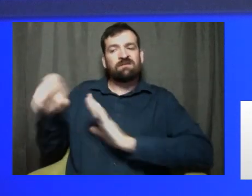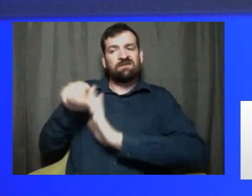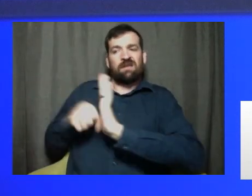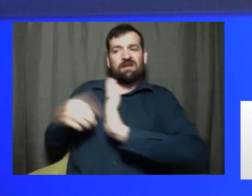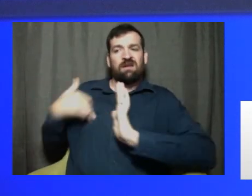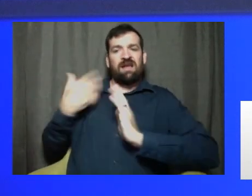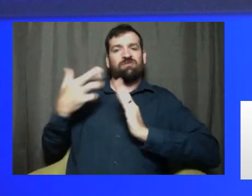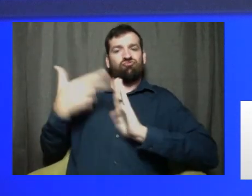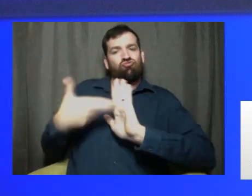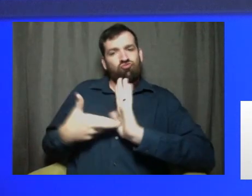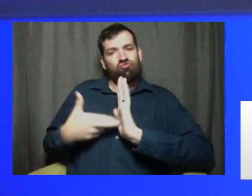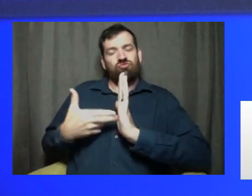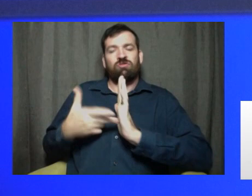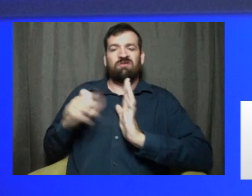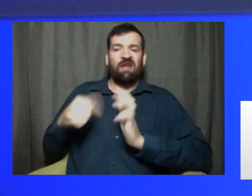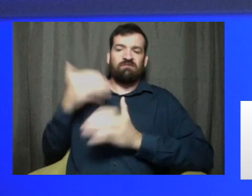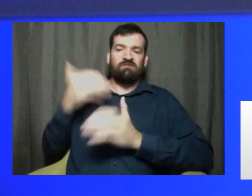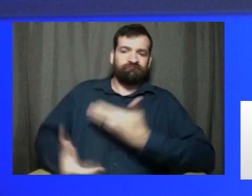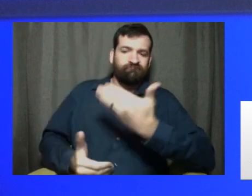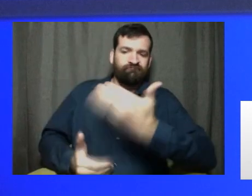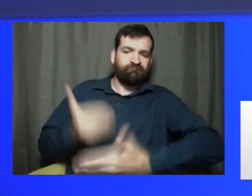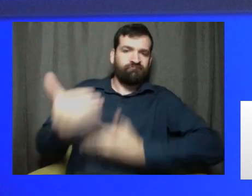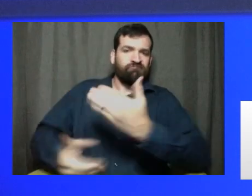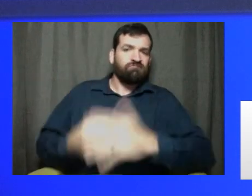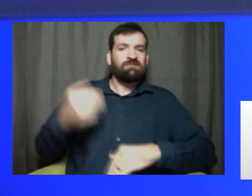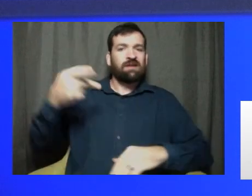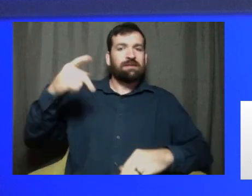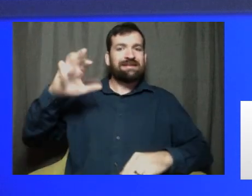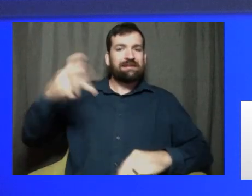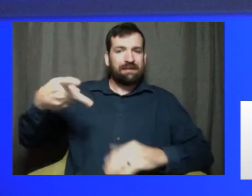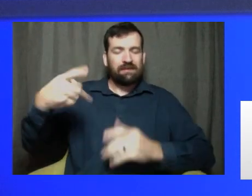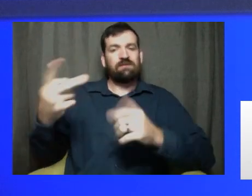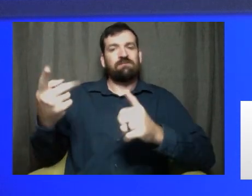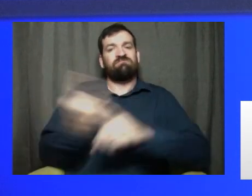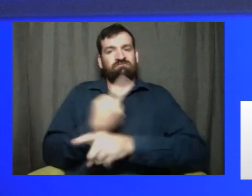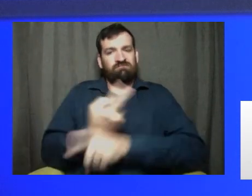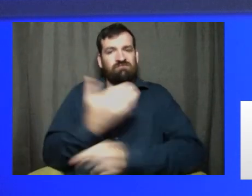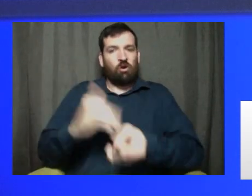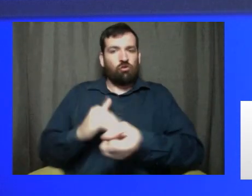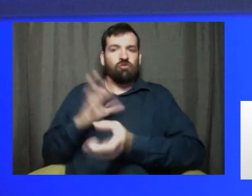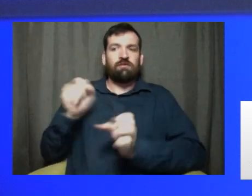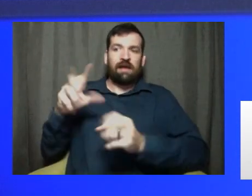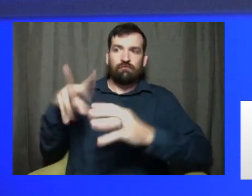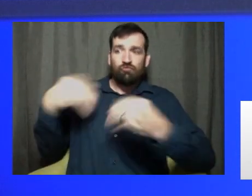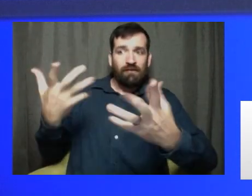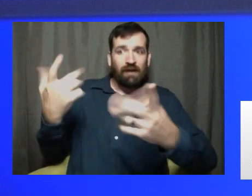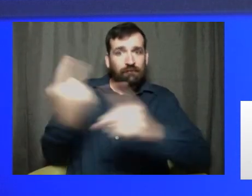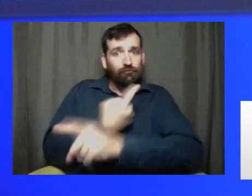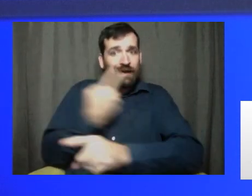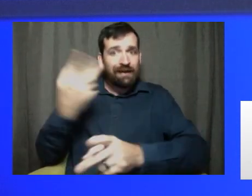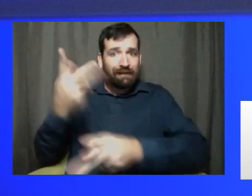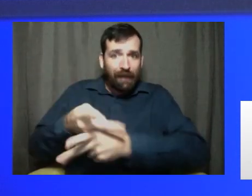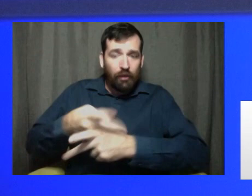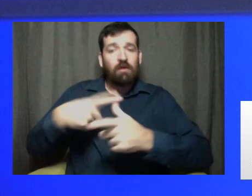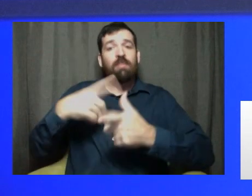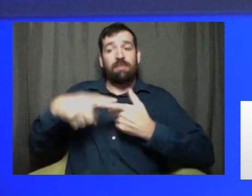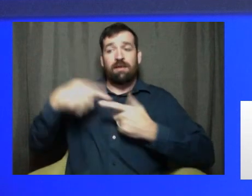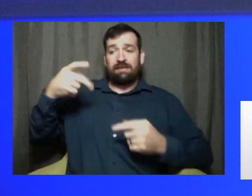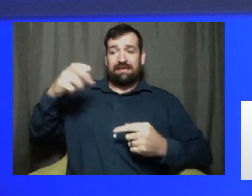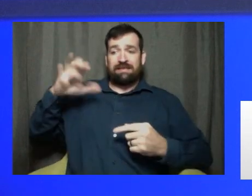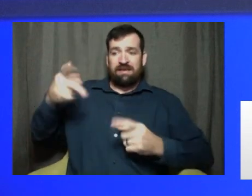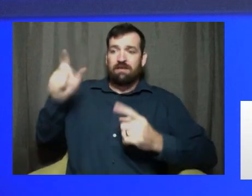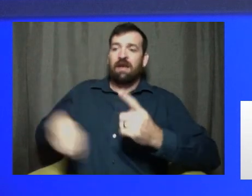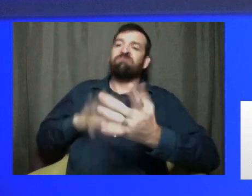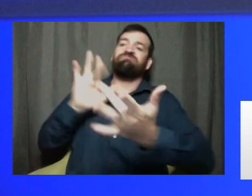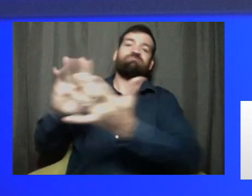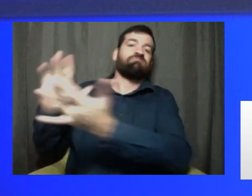can follow, the primary care provider can follow to help make sure the newborn gets what they need. And then as primary care providers, we can reach out to specialists